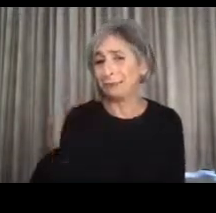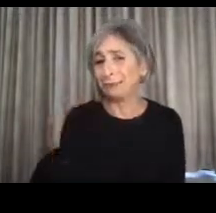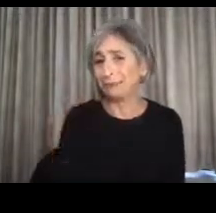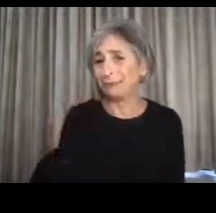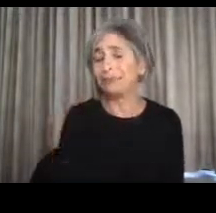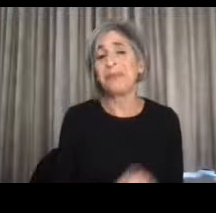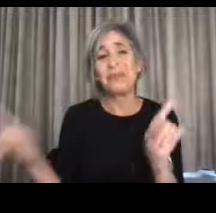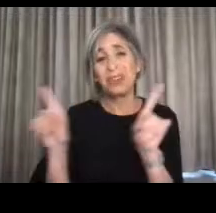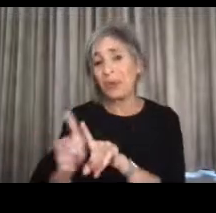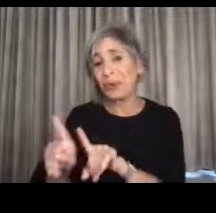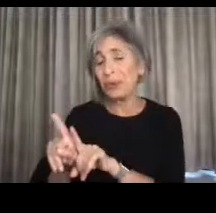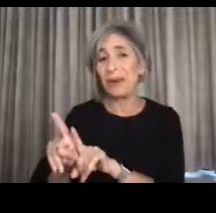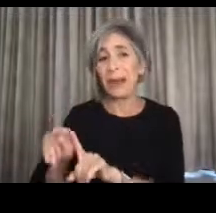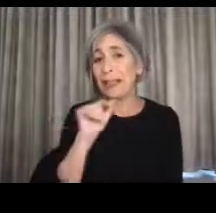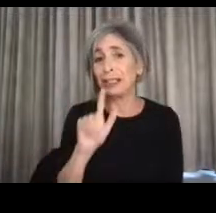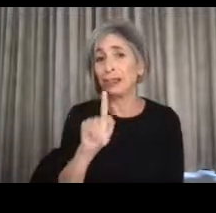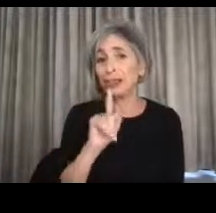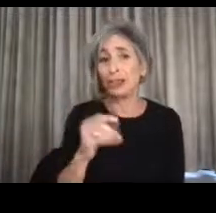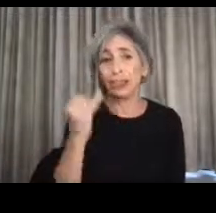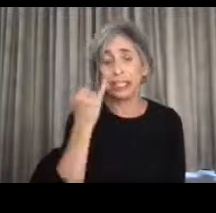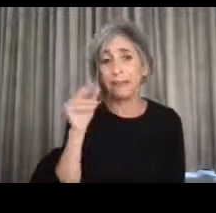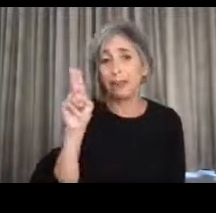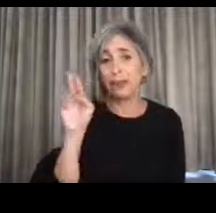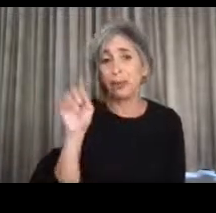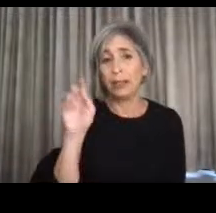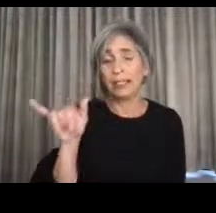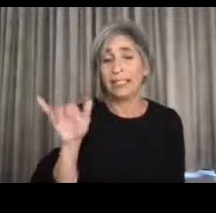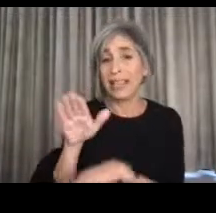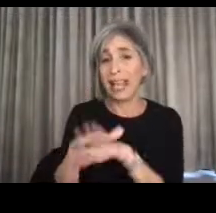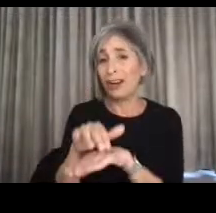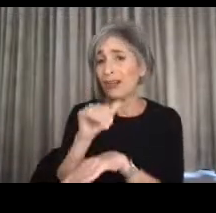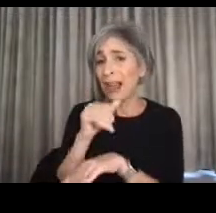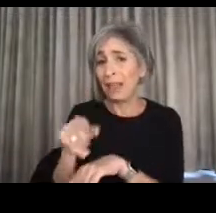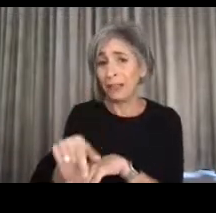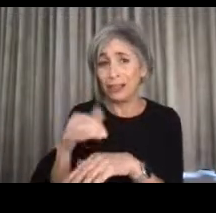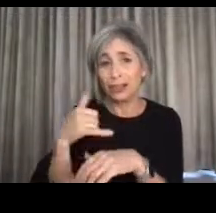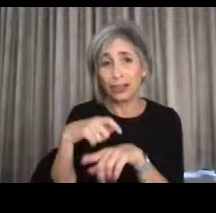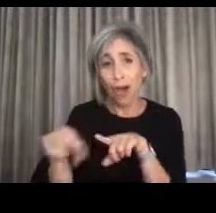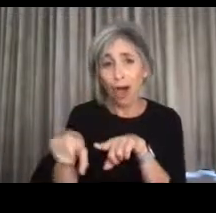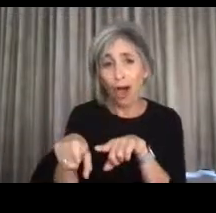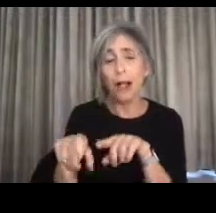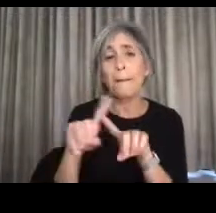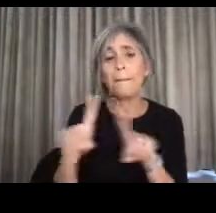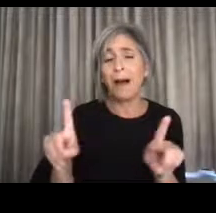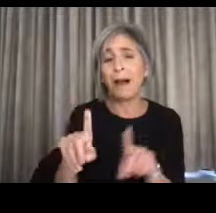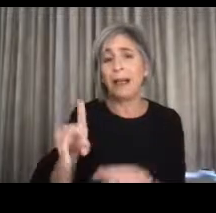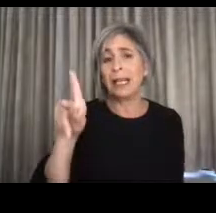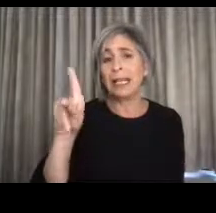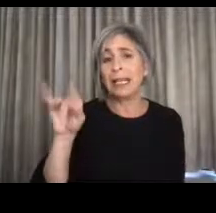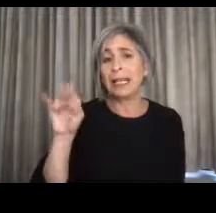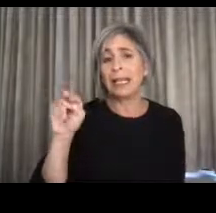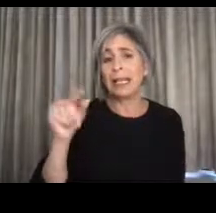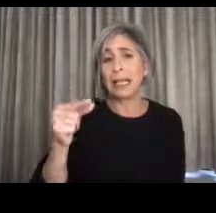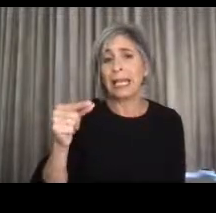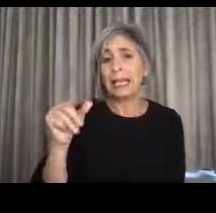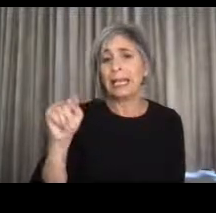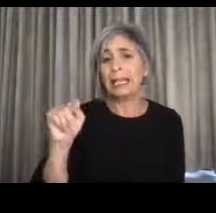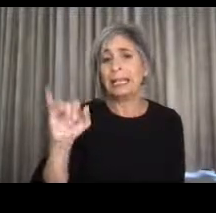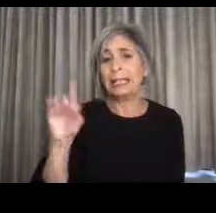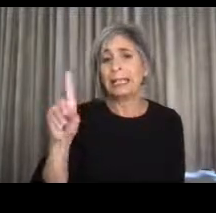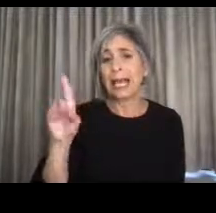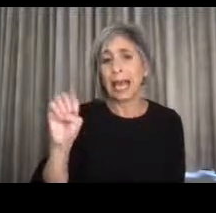Also, I'm not sure that utilities is on or not, but I do want to talk about the king tides. We did have, I don't know if it was 2